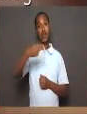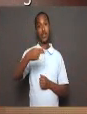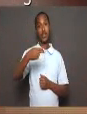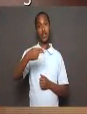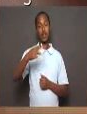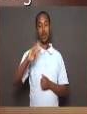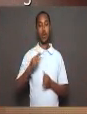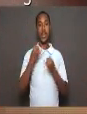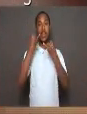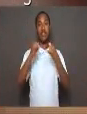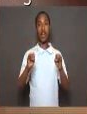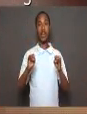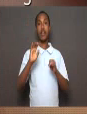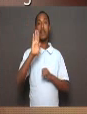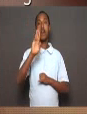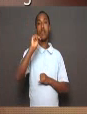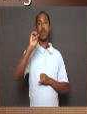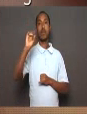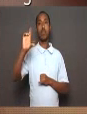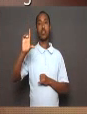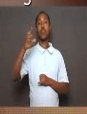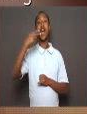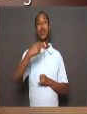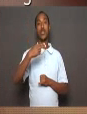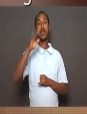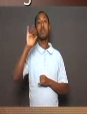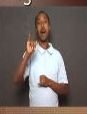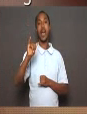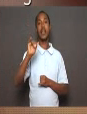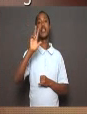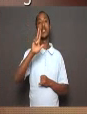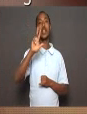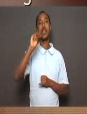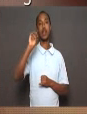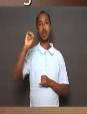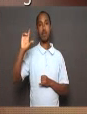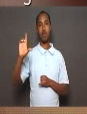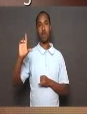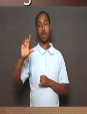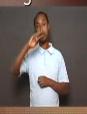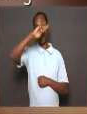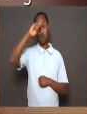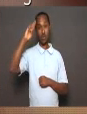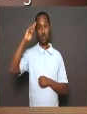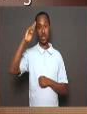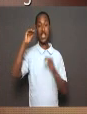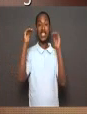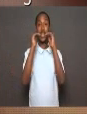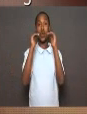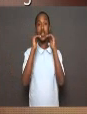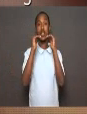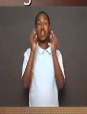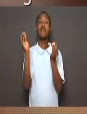For hydrogen, we divide our 5 moles of hydrogen by 3 moles because